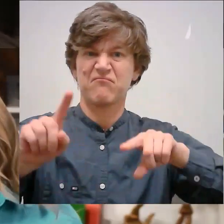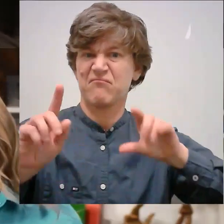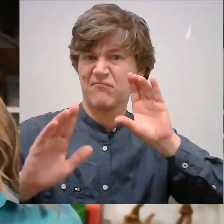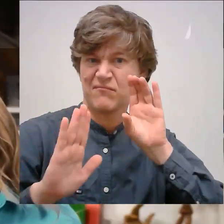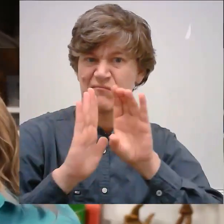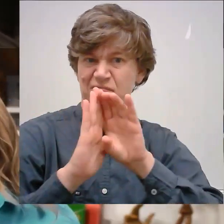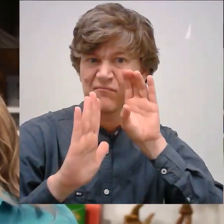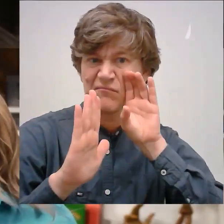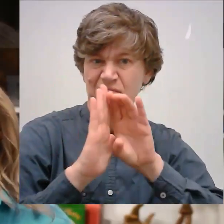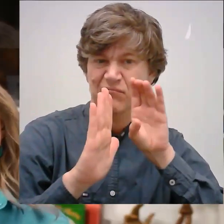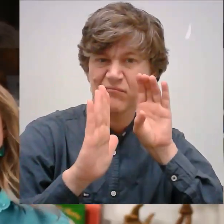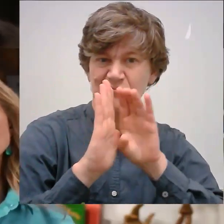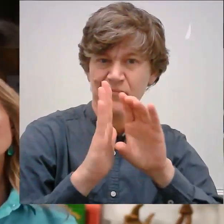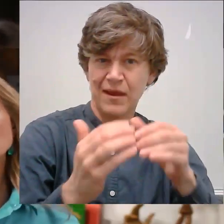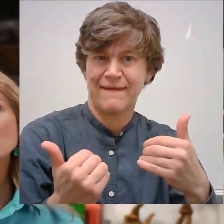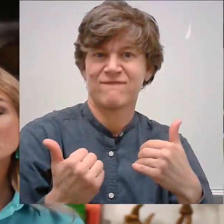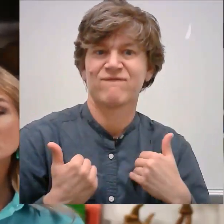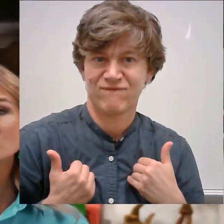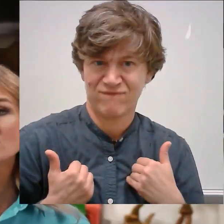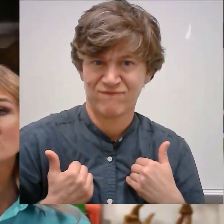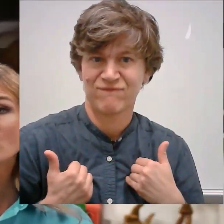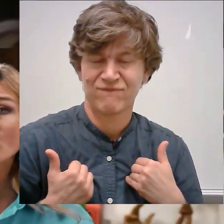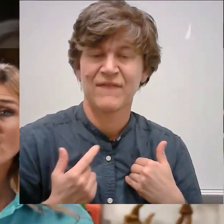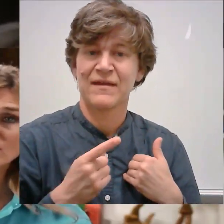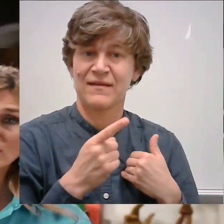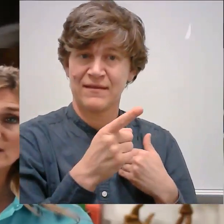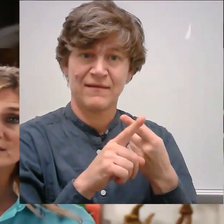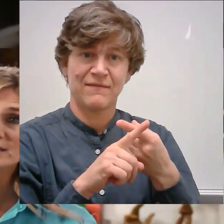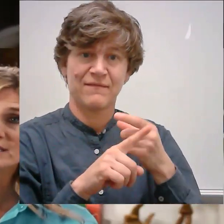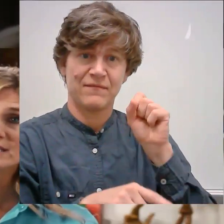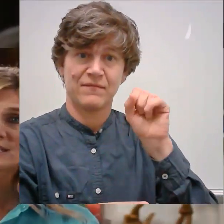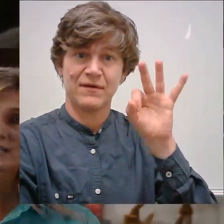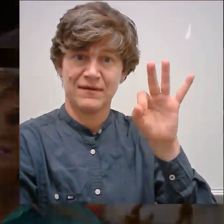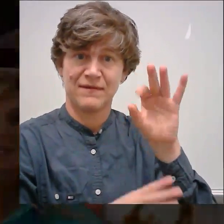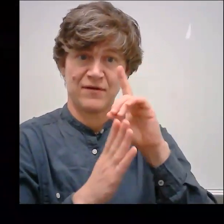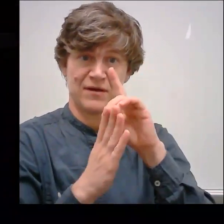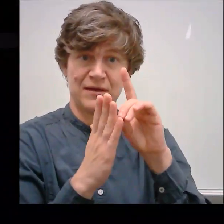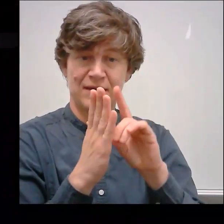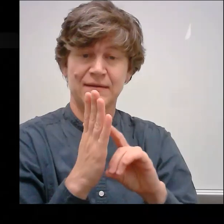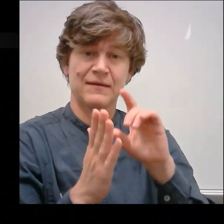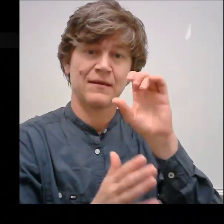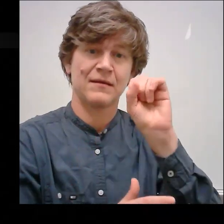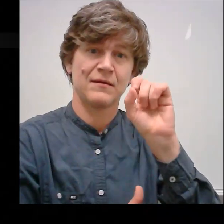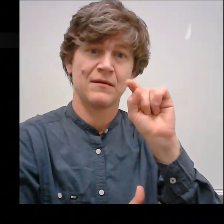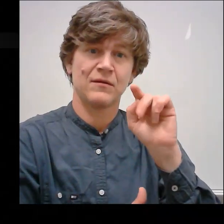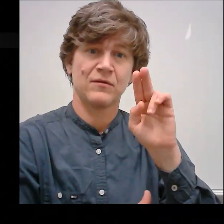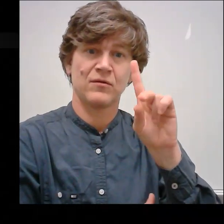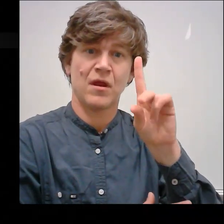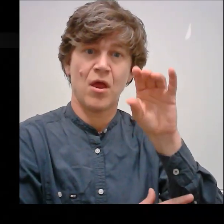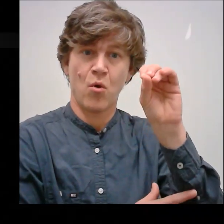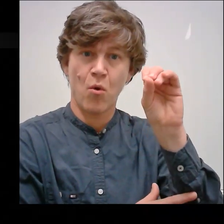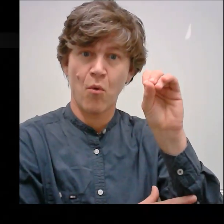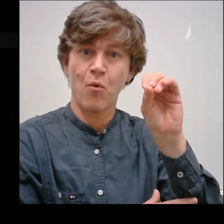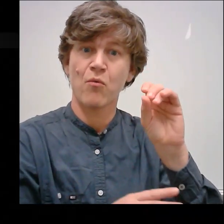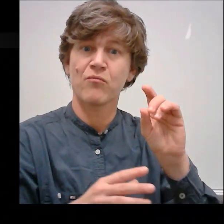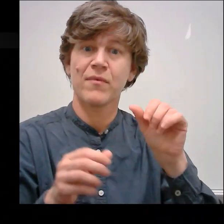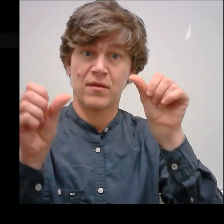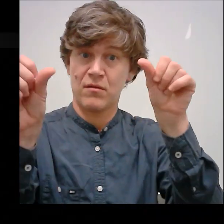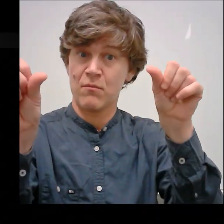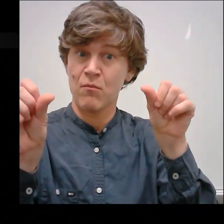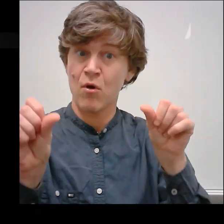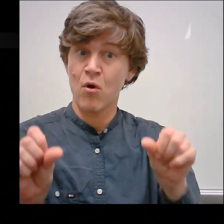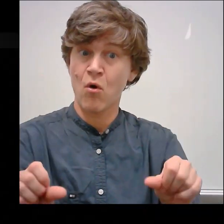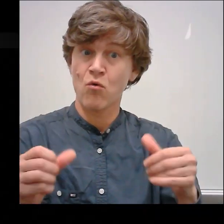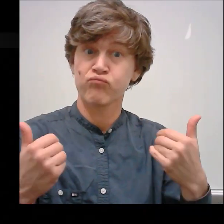The examples provided are from San Francisco design studio, The Hydrilla. Let's start with this poster, a truly excellent